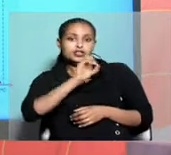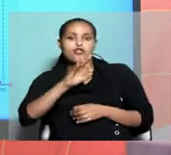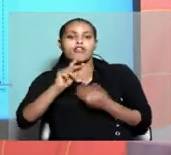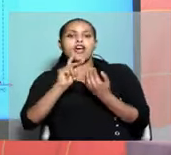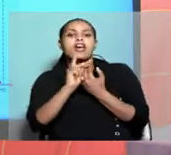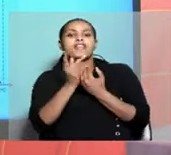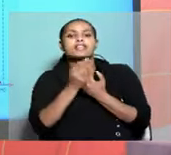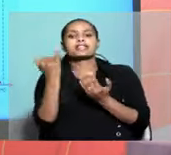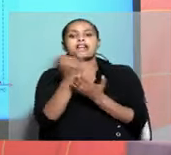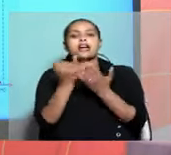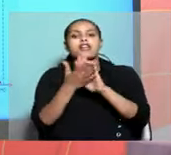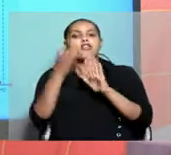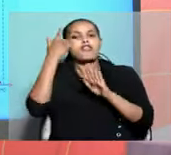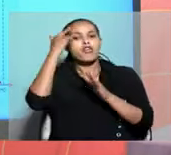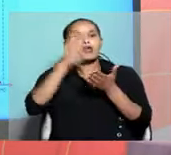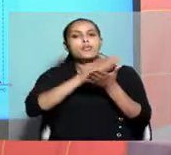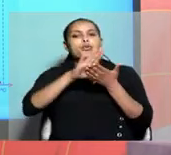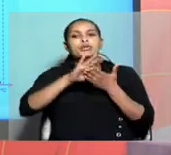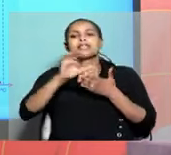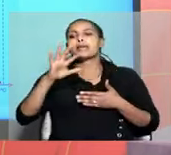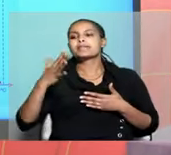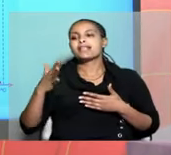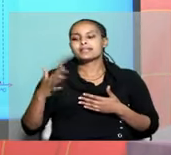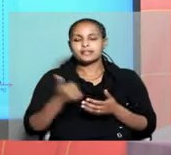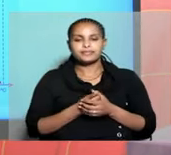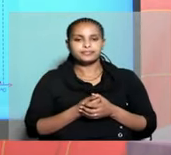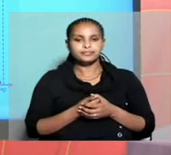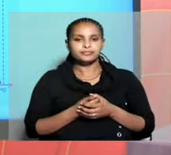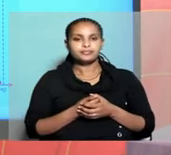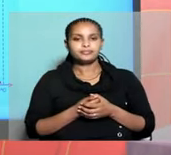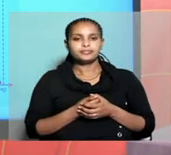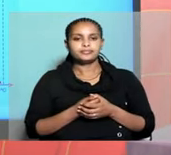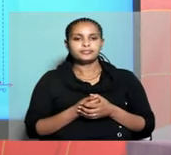Characteristics of a phase diagram for pure substance.